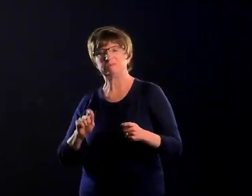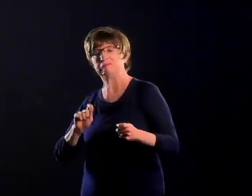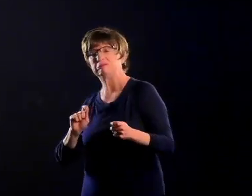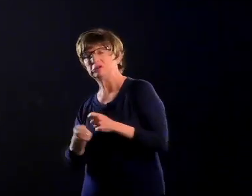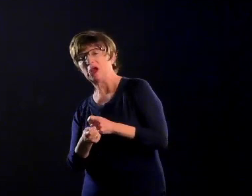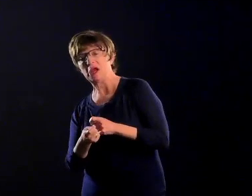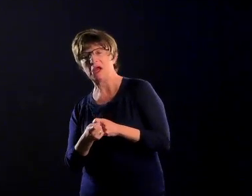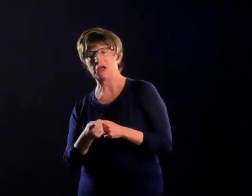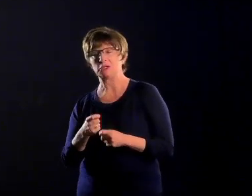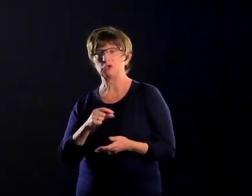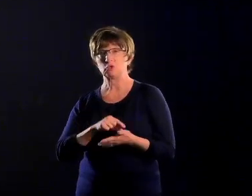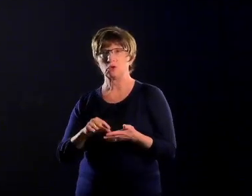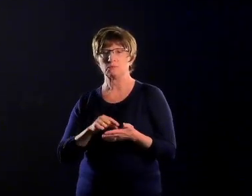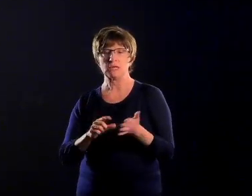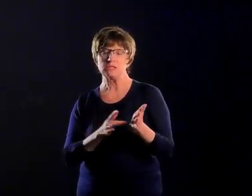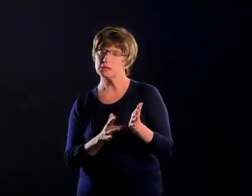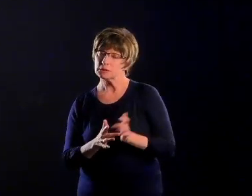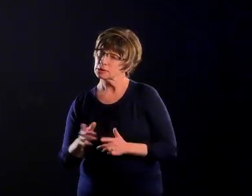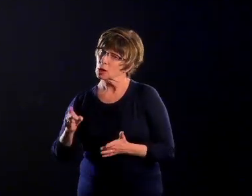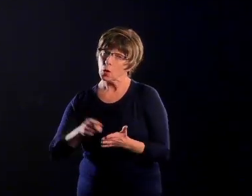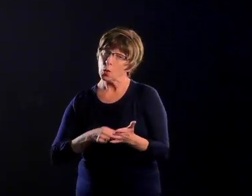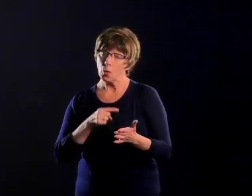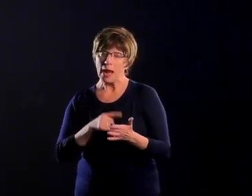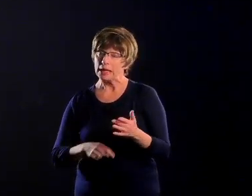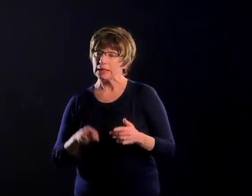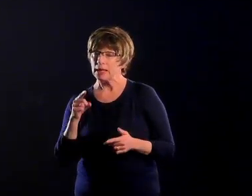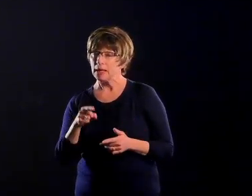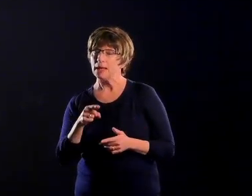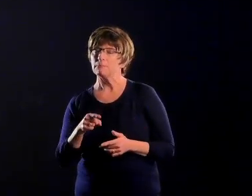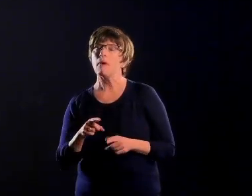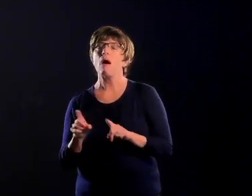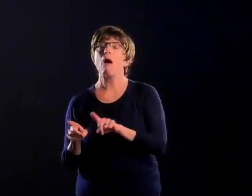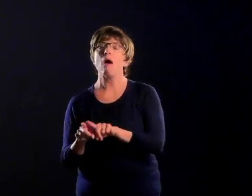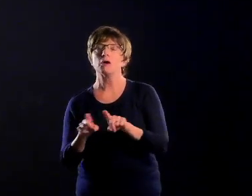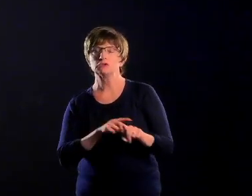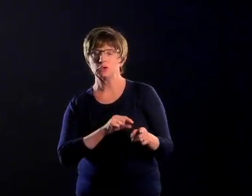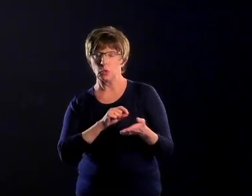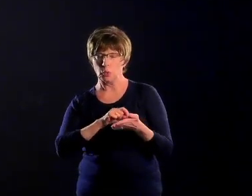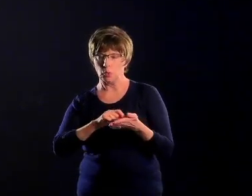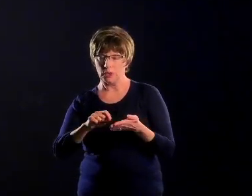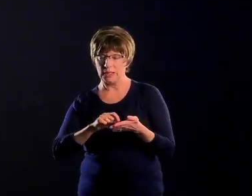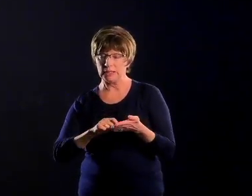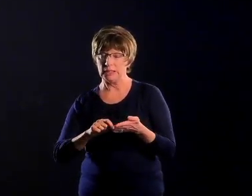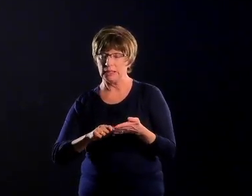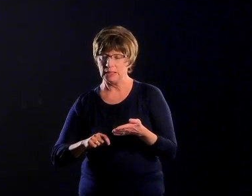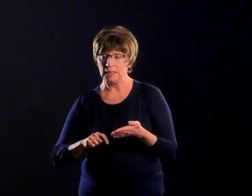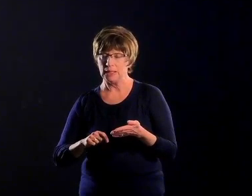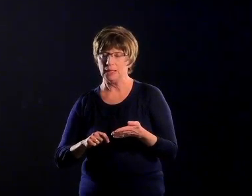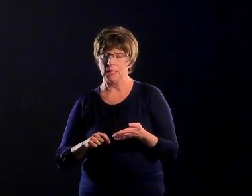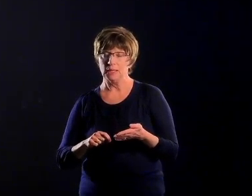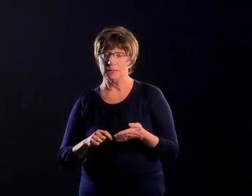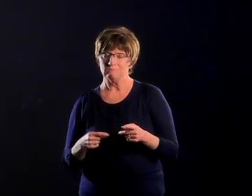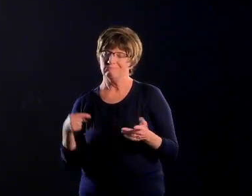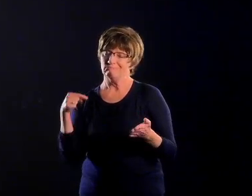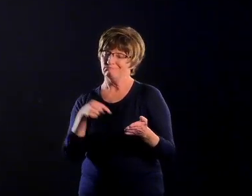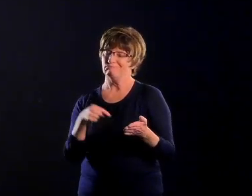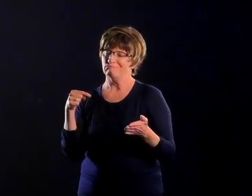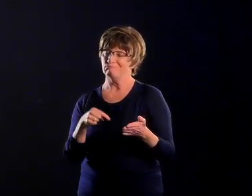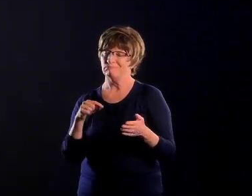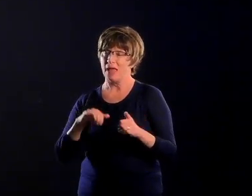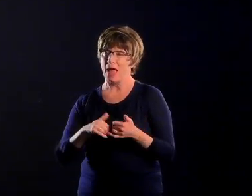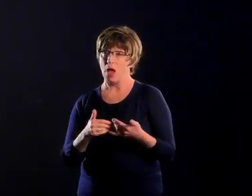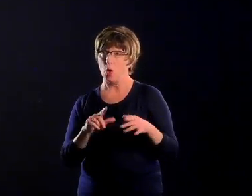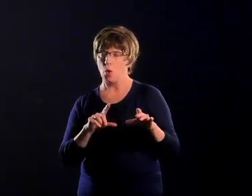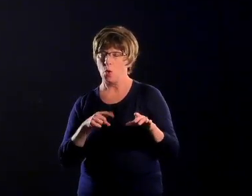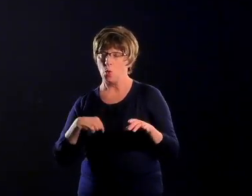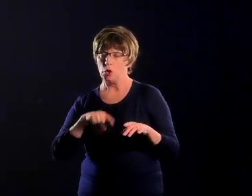scripture. Jesus corrected him by saying, "It is also written." In other words, this is how we should go. John